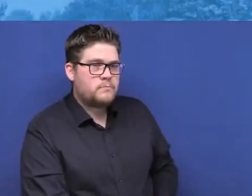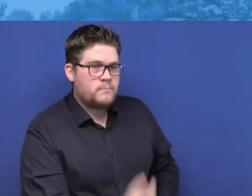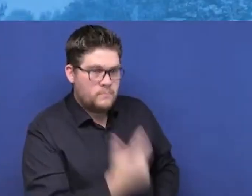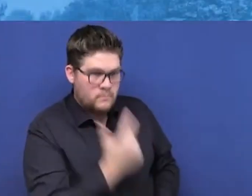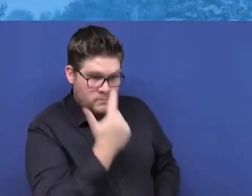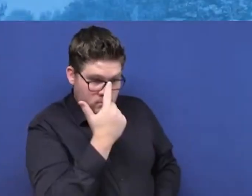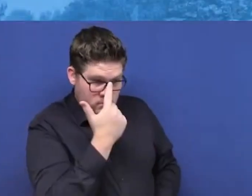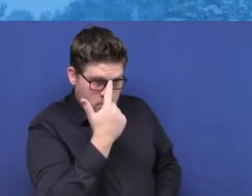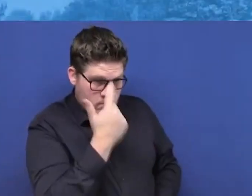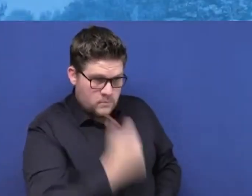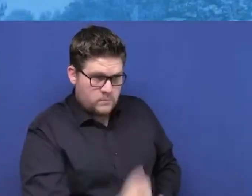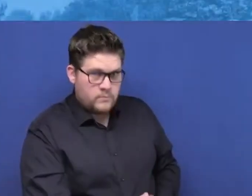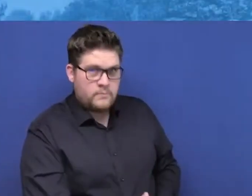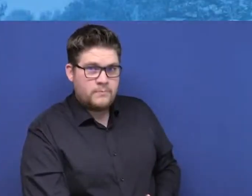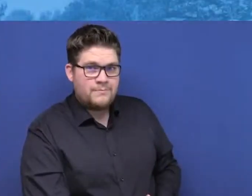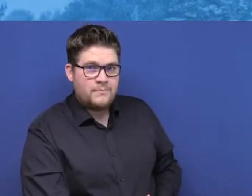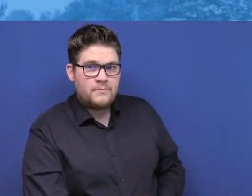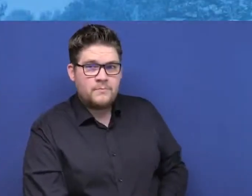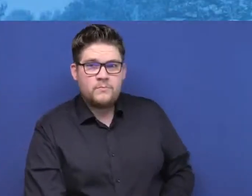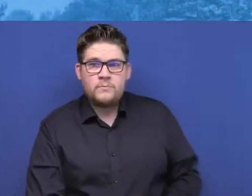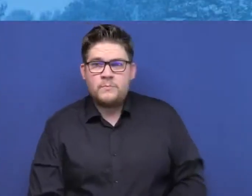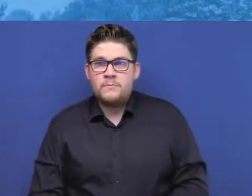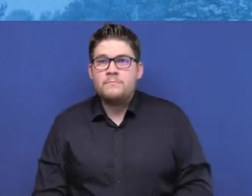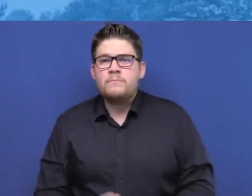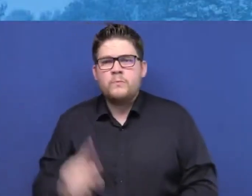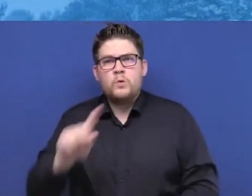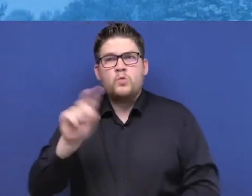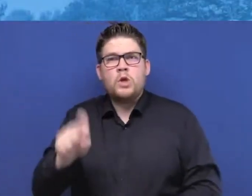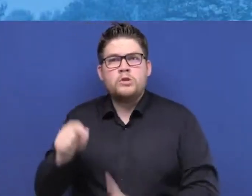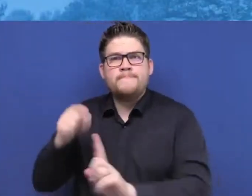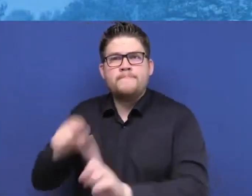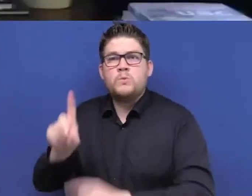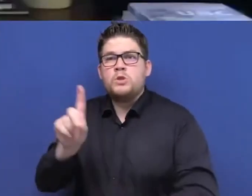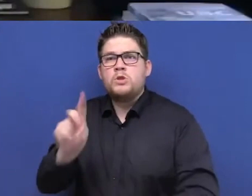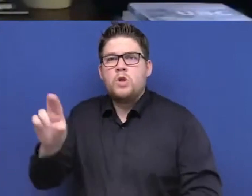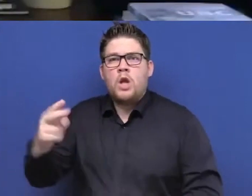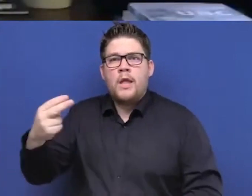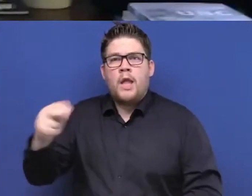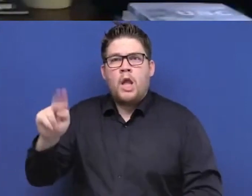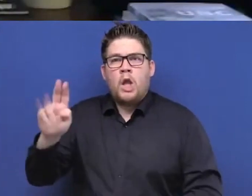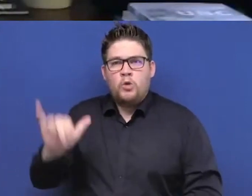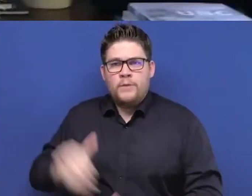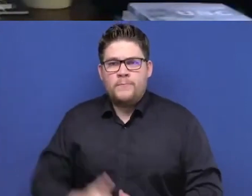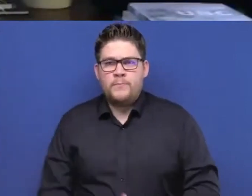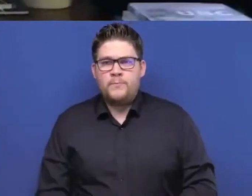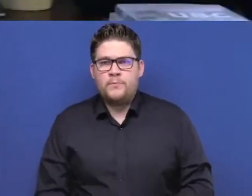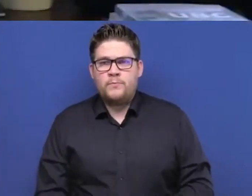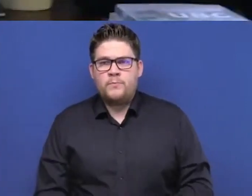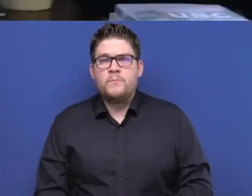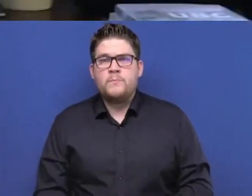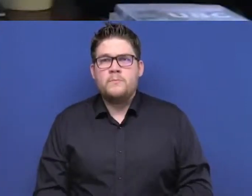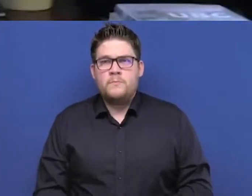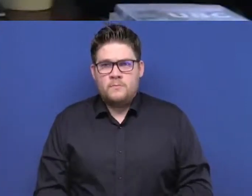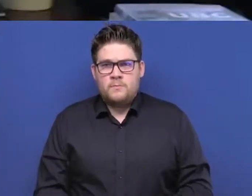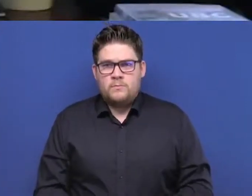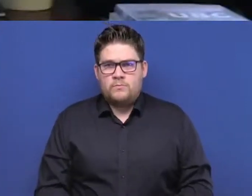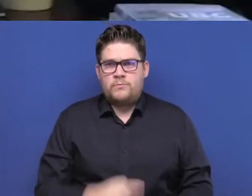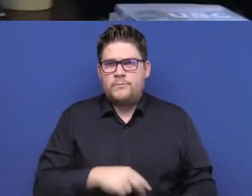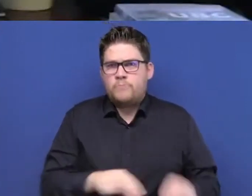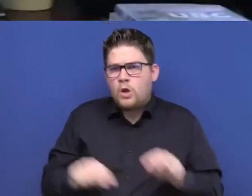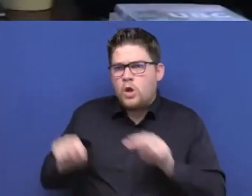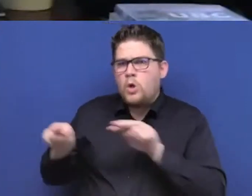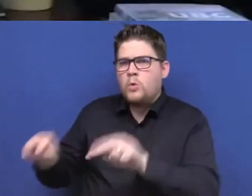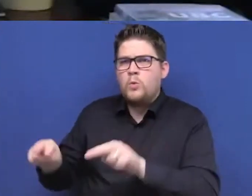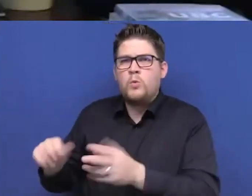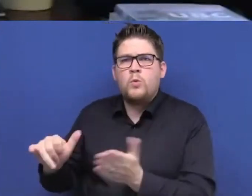Hi, Dr. Henry. We just looked at New York, and they are now requiring people to be vaccinated to go